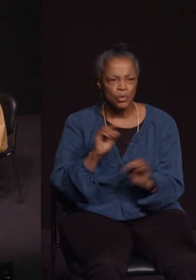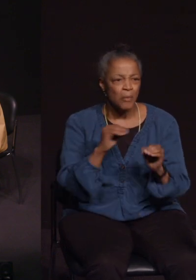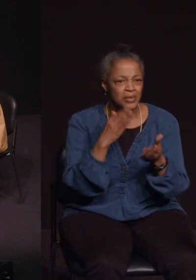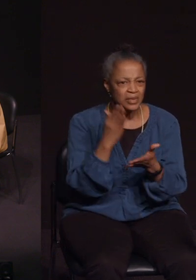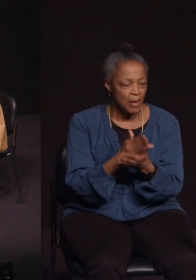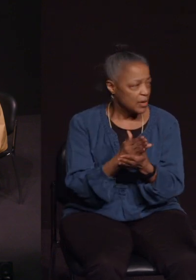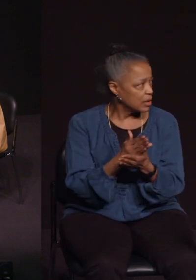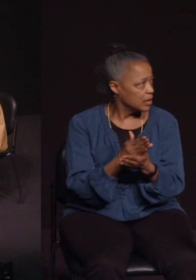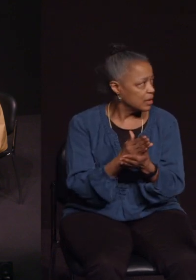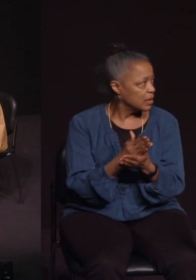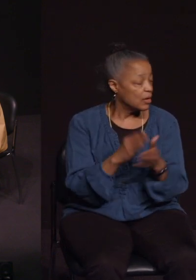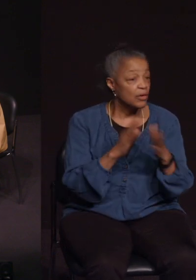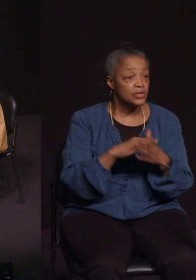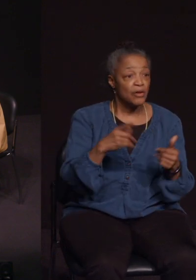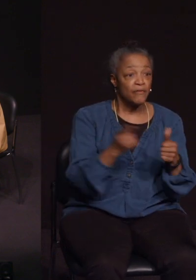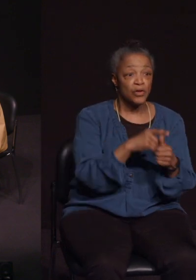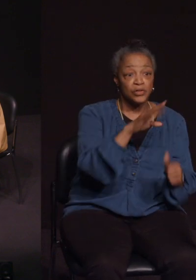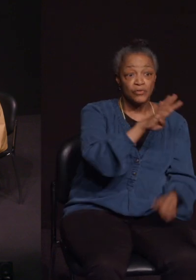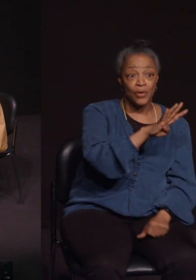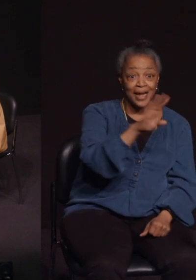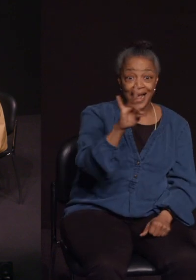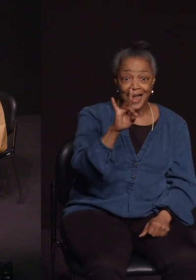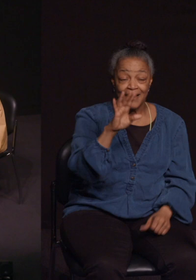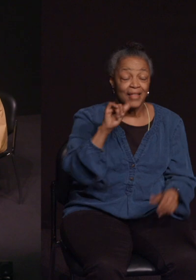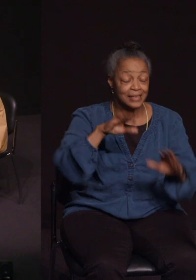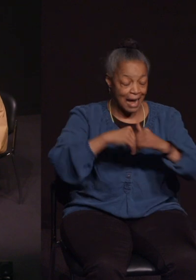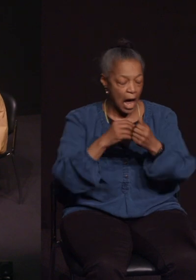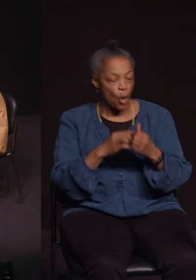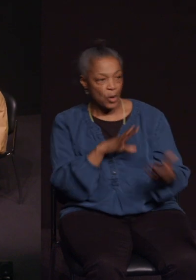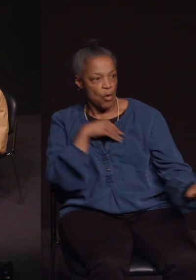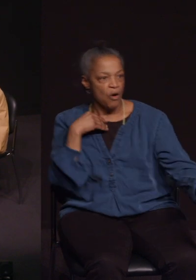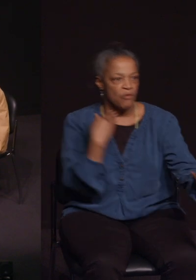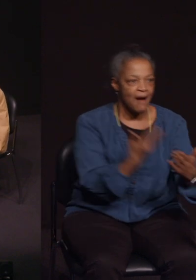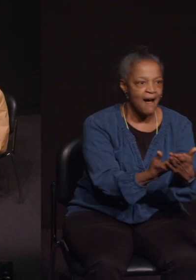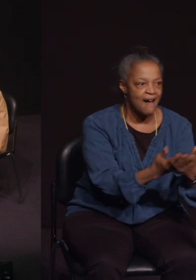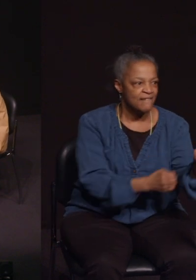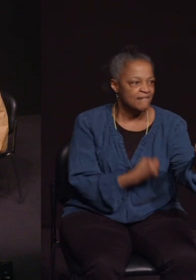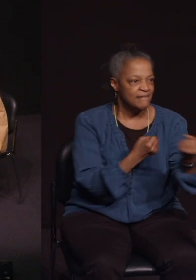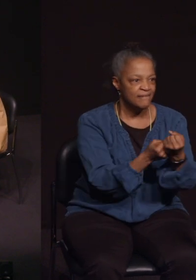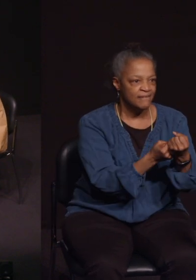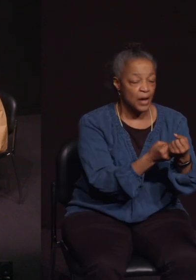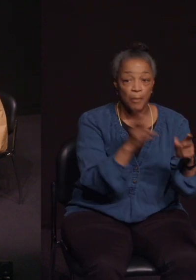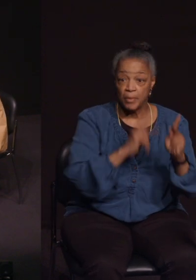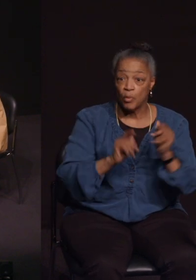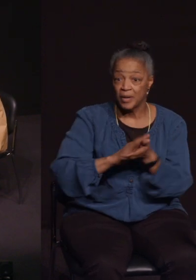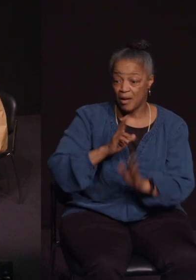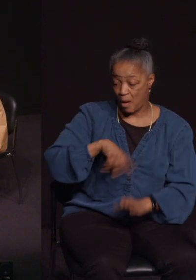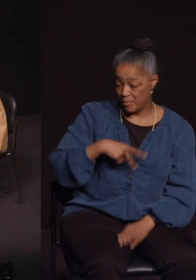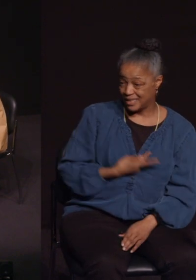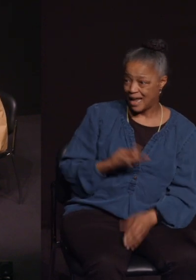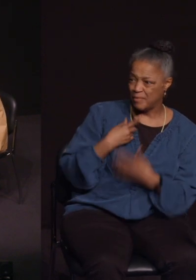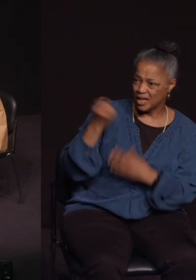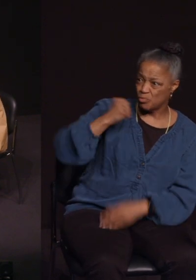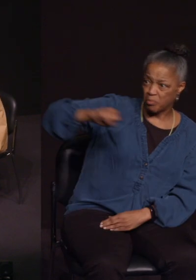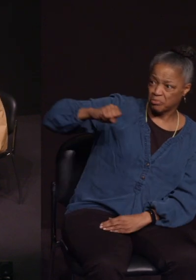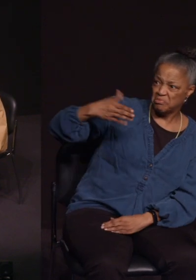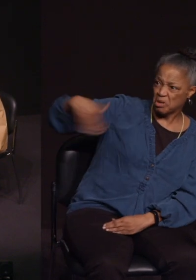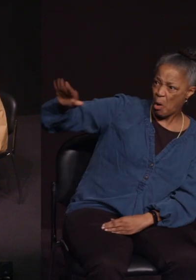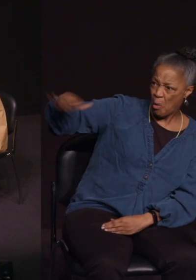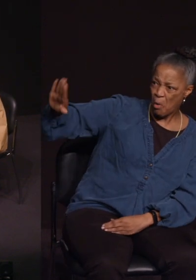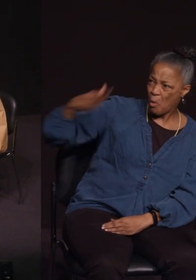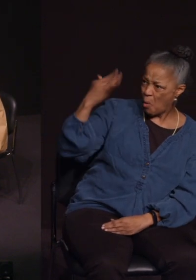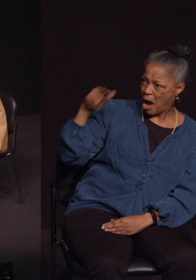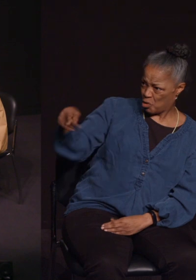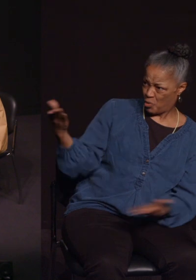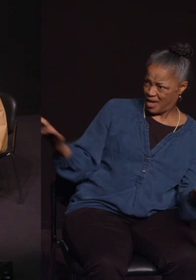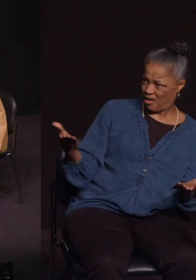When we drop first 48, that's how we gonna pull up. And people are going to be upset because we gonna show them the door. Like, why are you